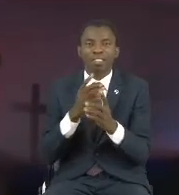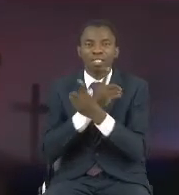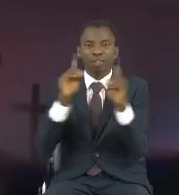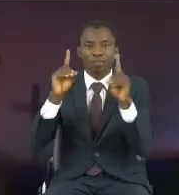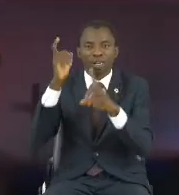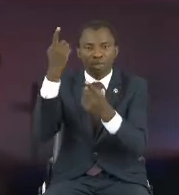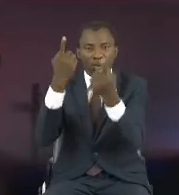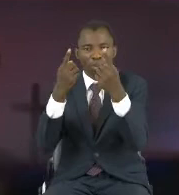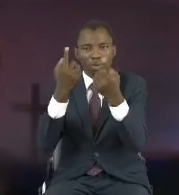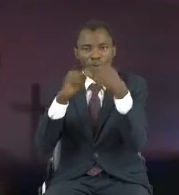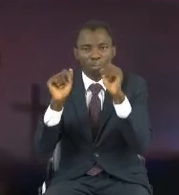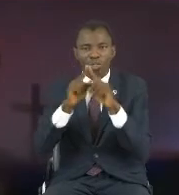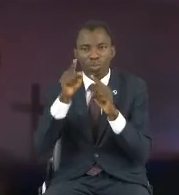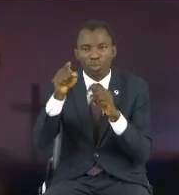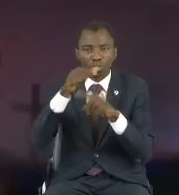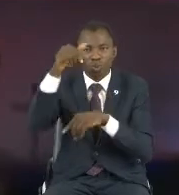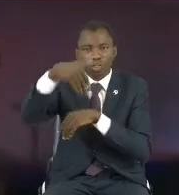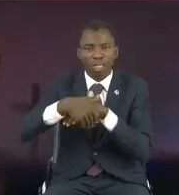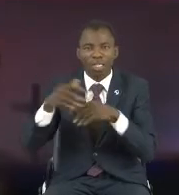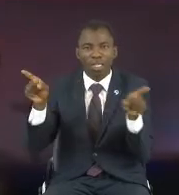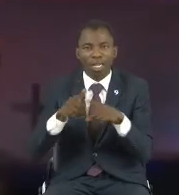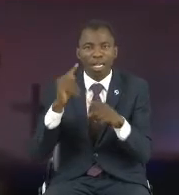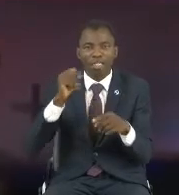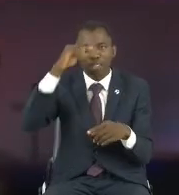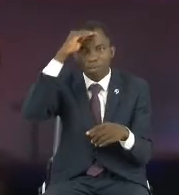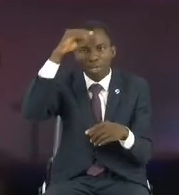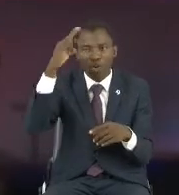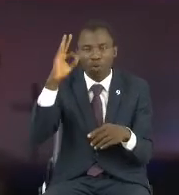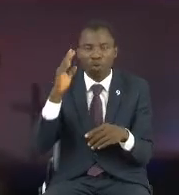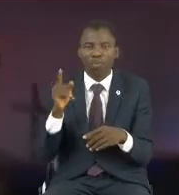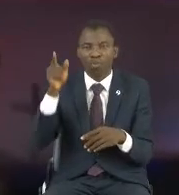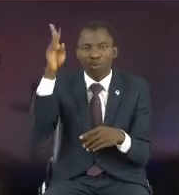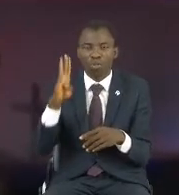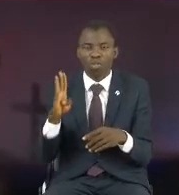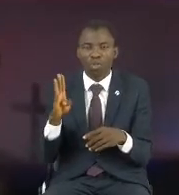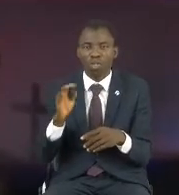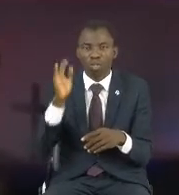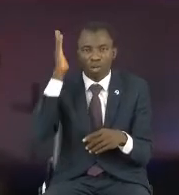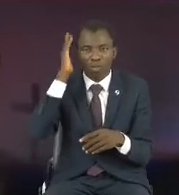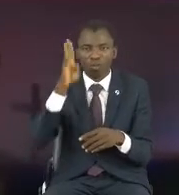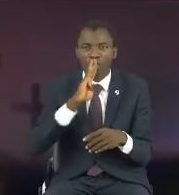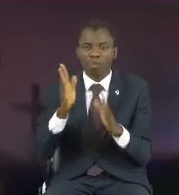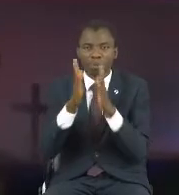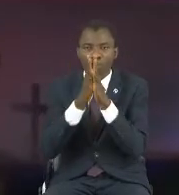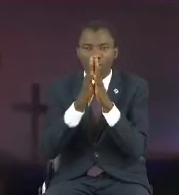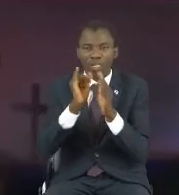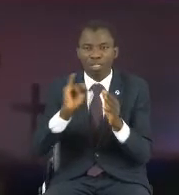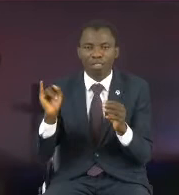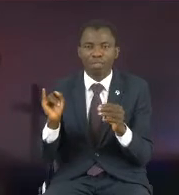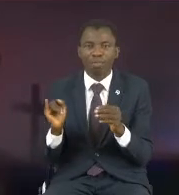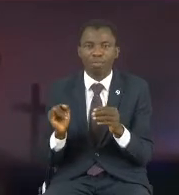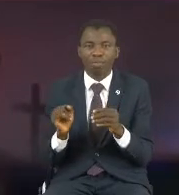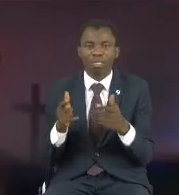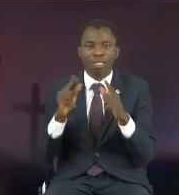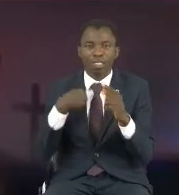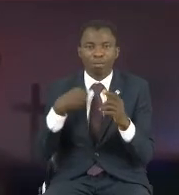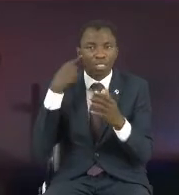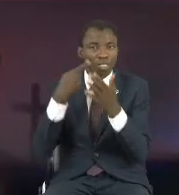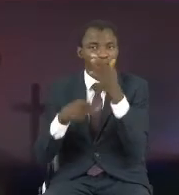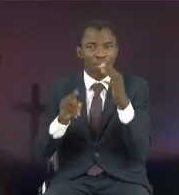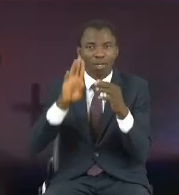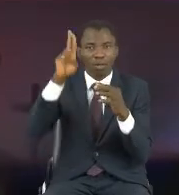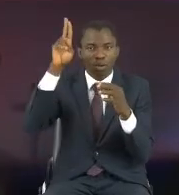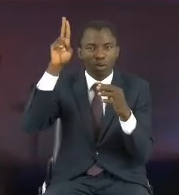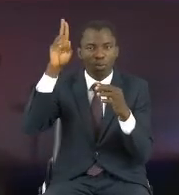as the man of God will be praying. Please let me check up again, supervisors. Okay, thank you very much. At